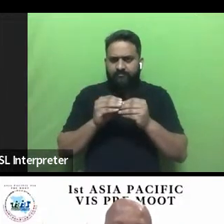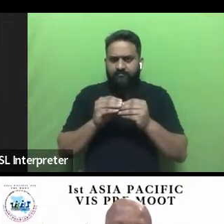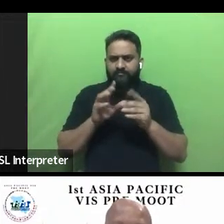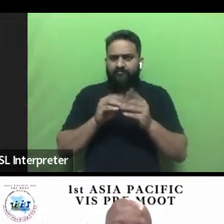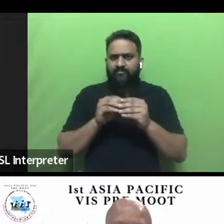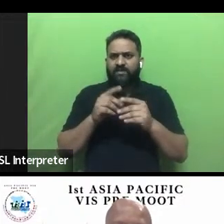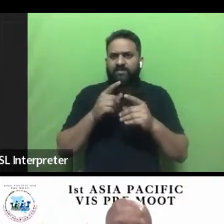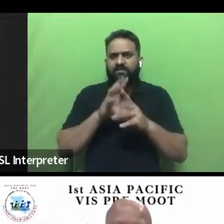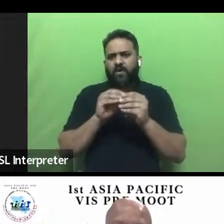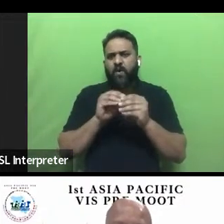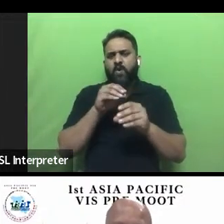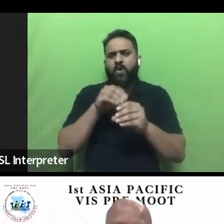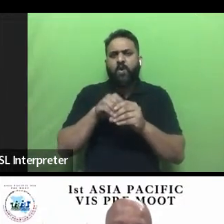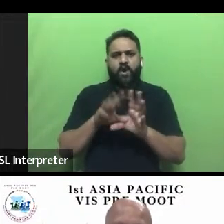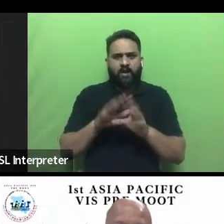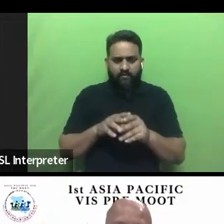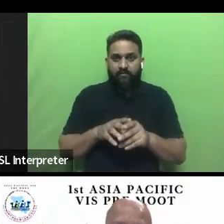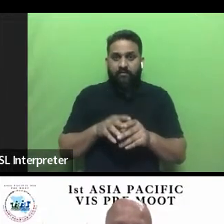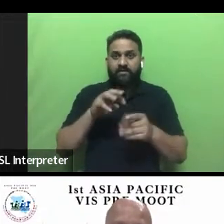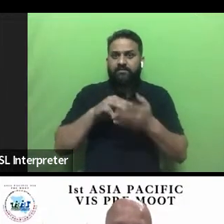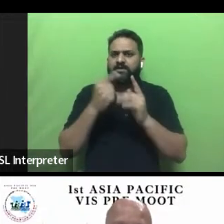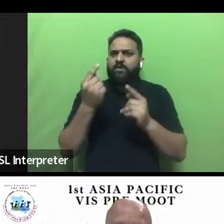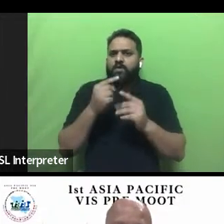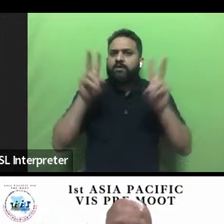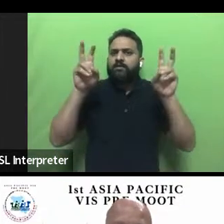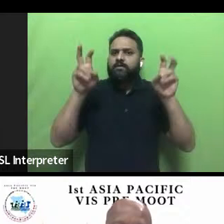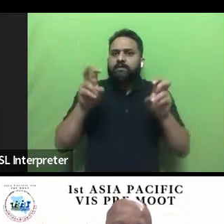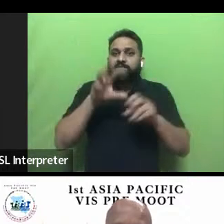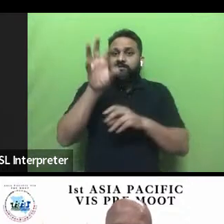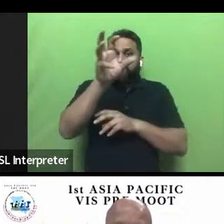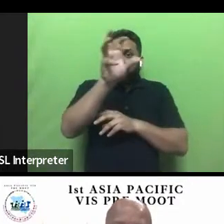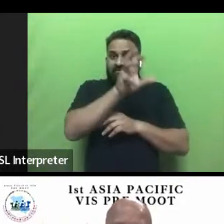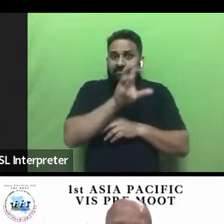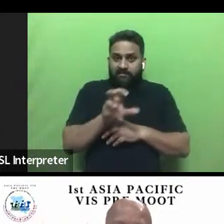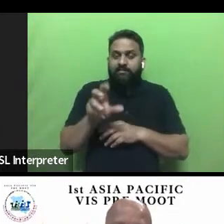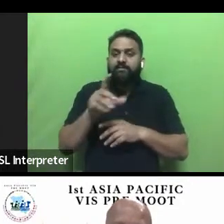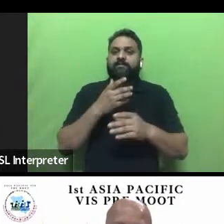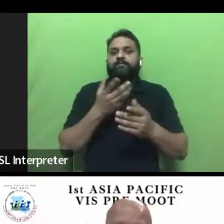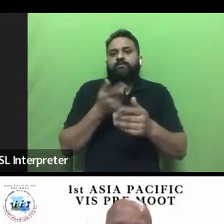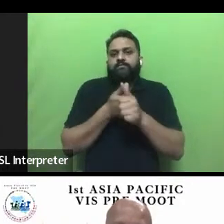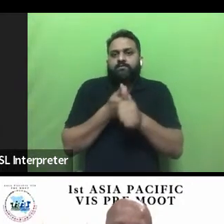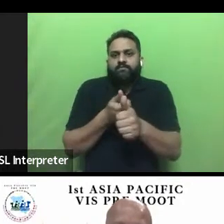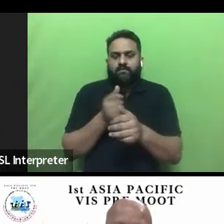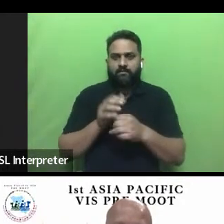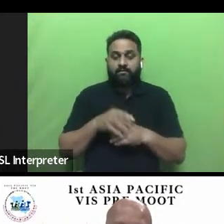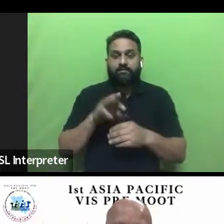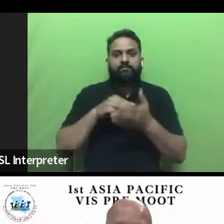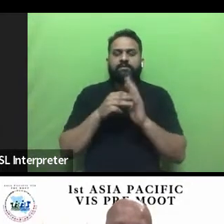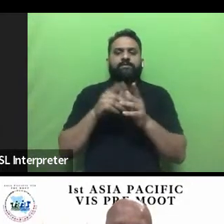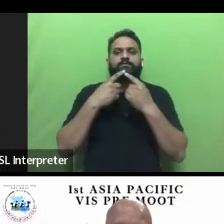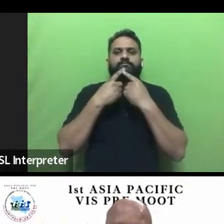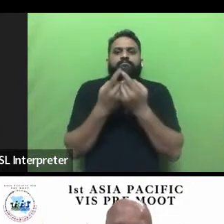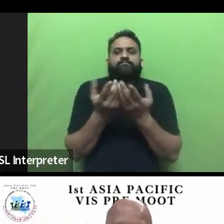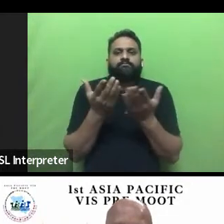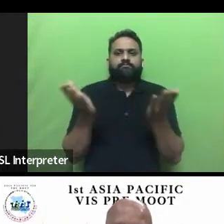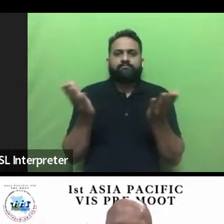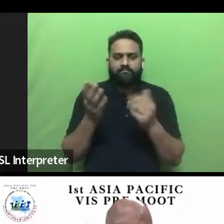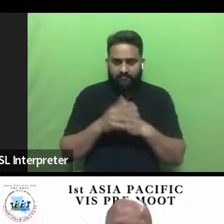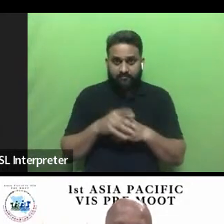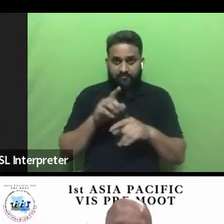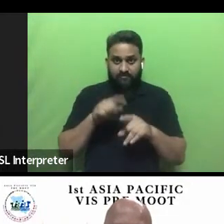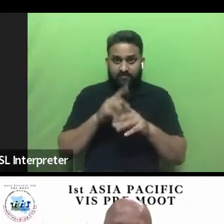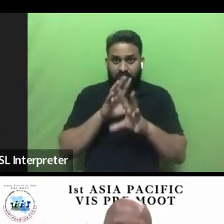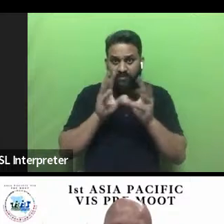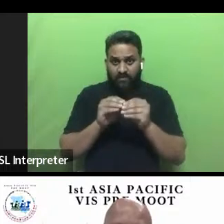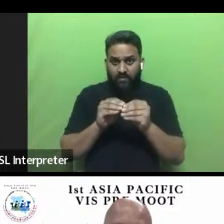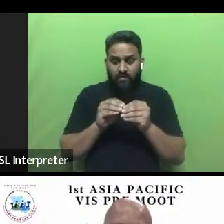rules. However, these only apply to treaty-based investor-state arbitrations, and so their mention, as it was erroneous, cannot be said to be fatal